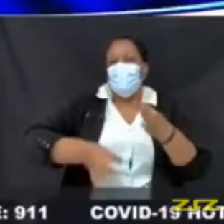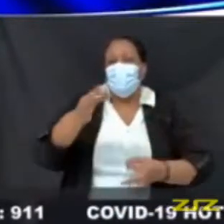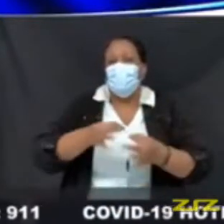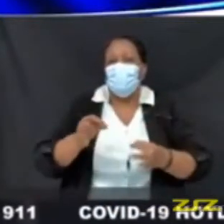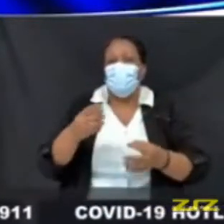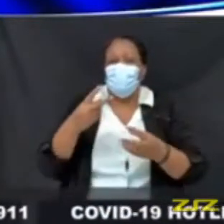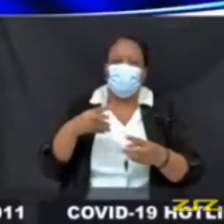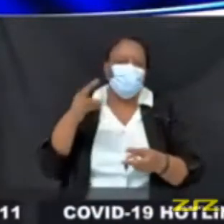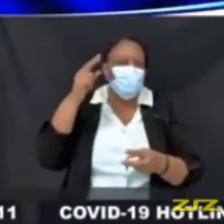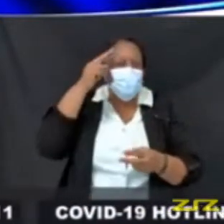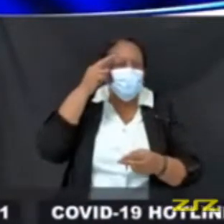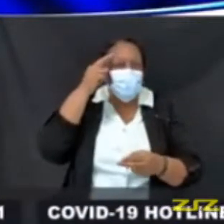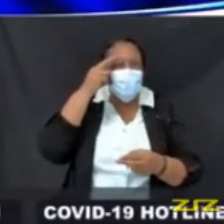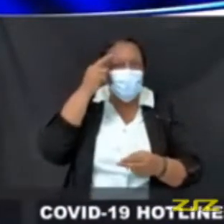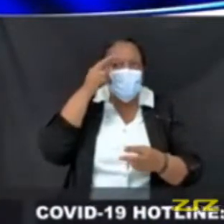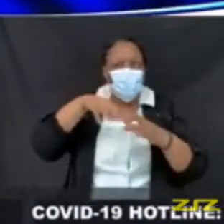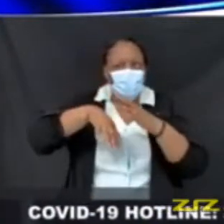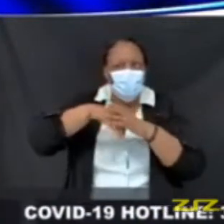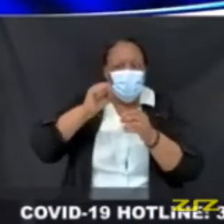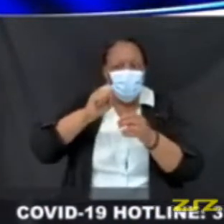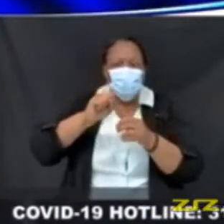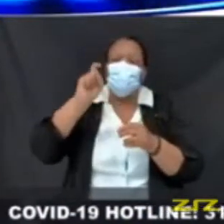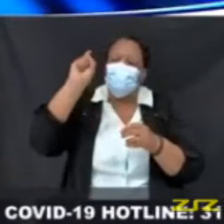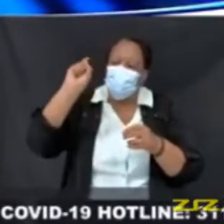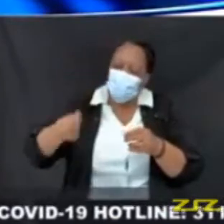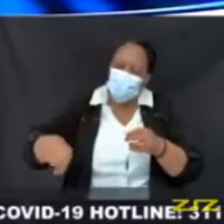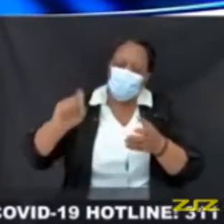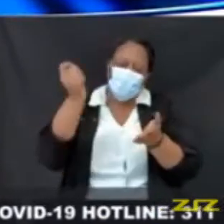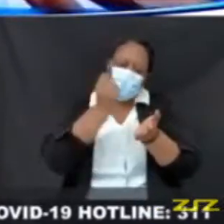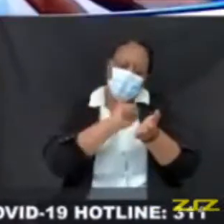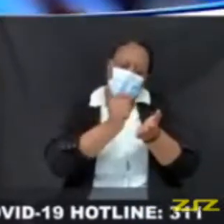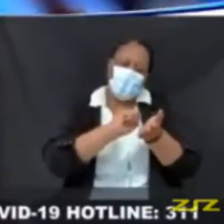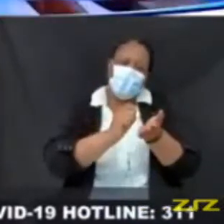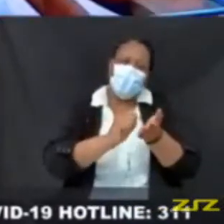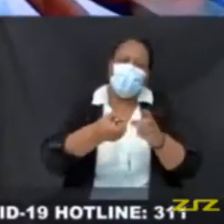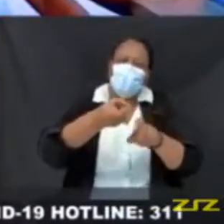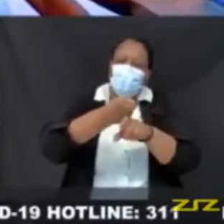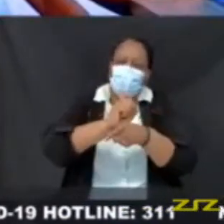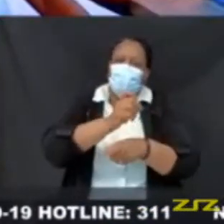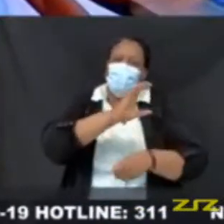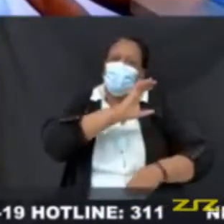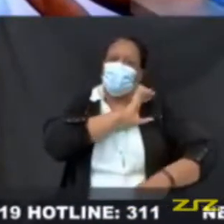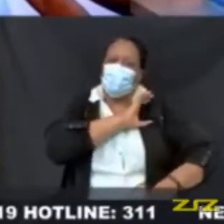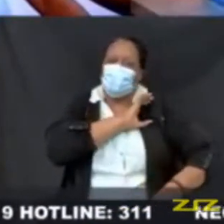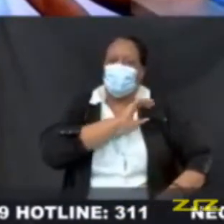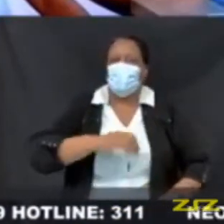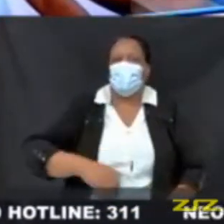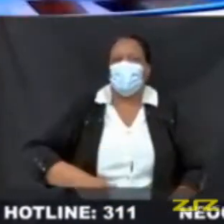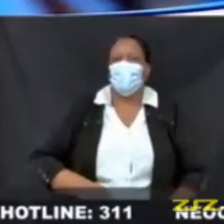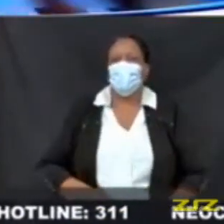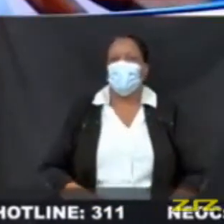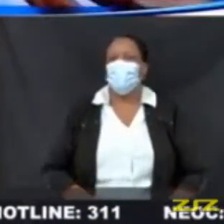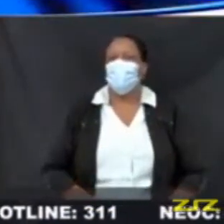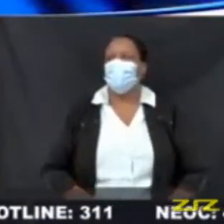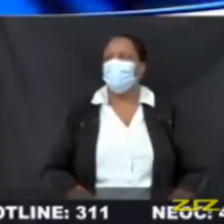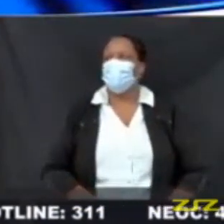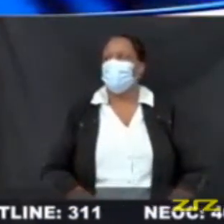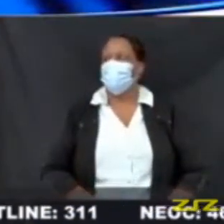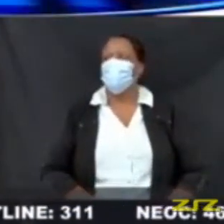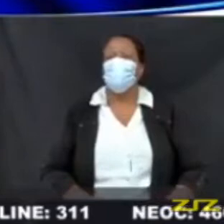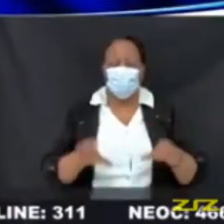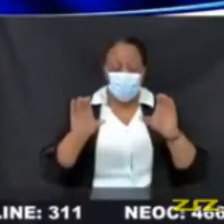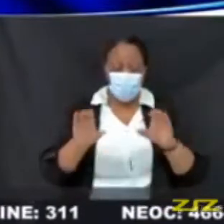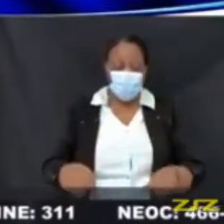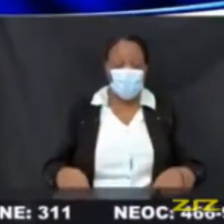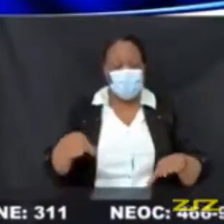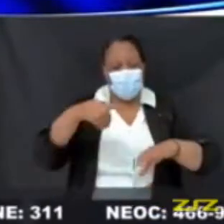hours, you are required to have written permission from the Commissioner of Police. And you can make application on the police